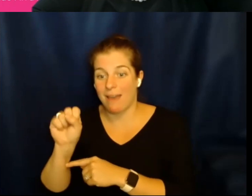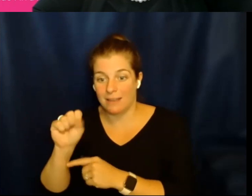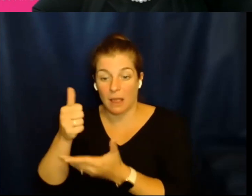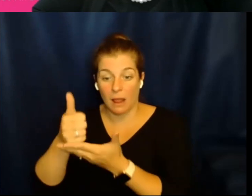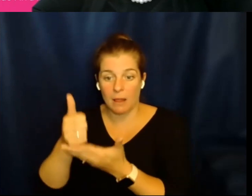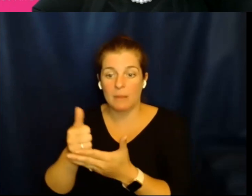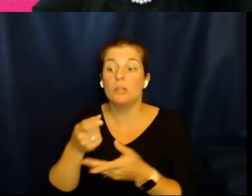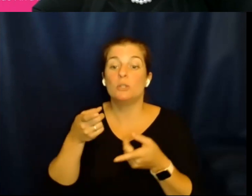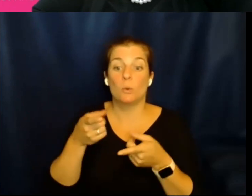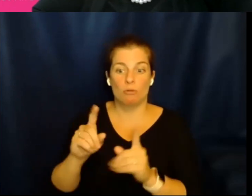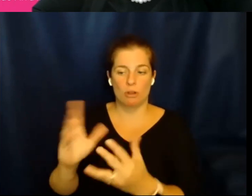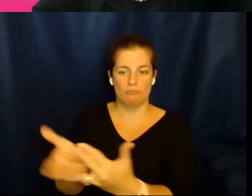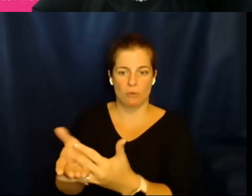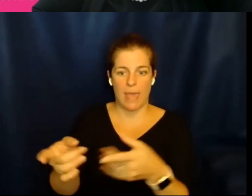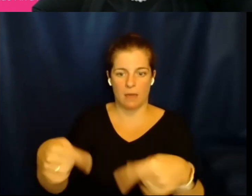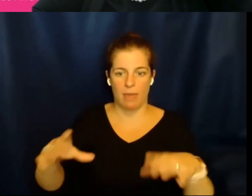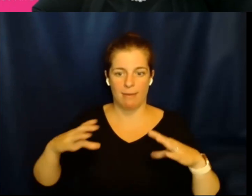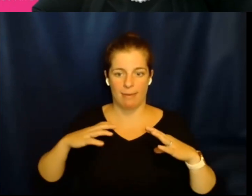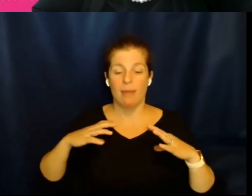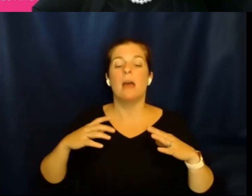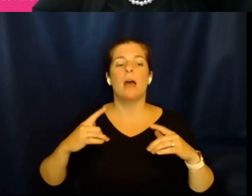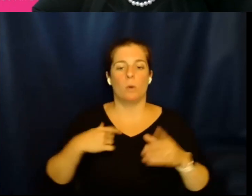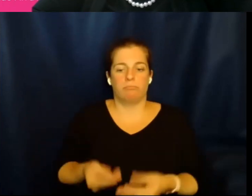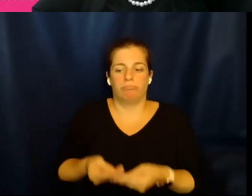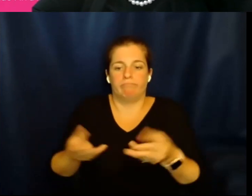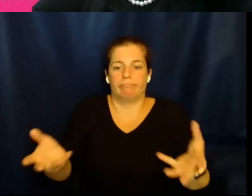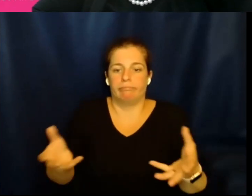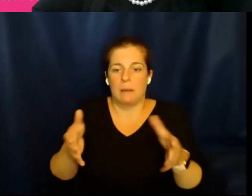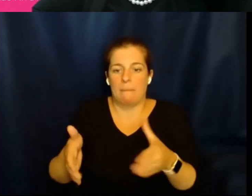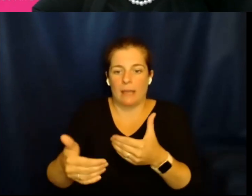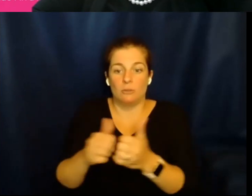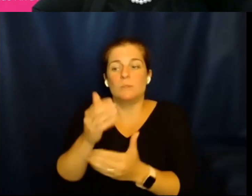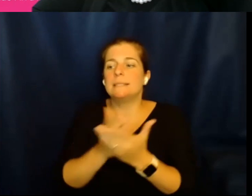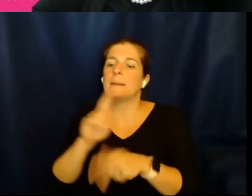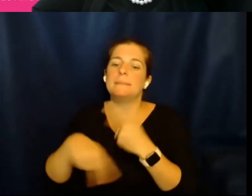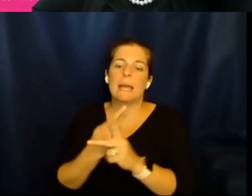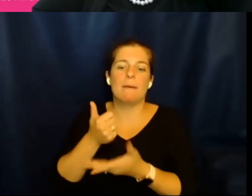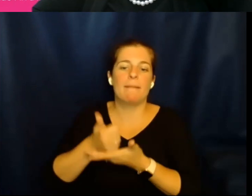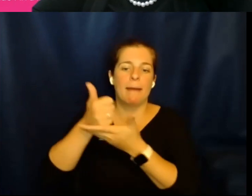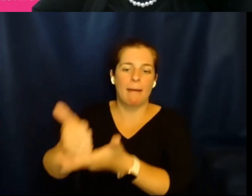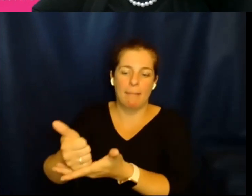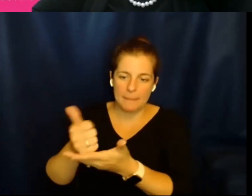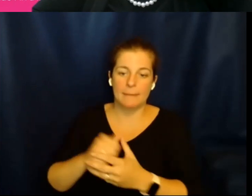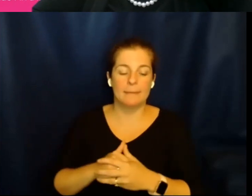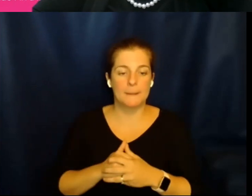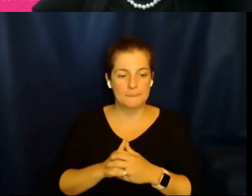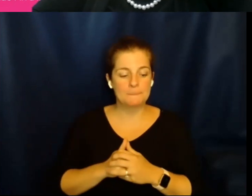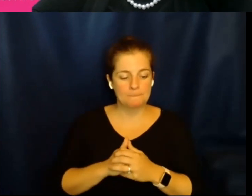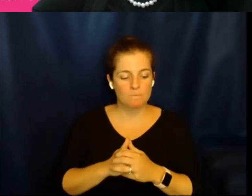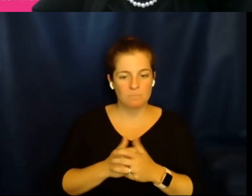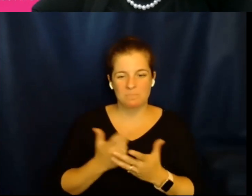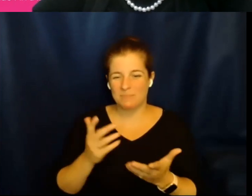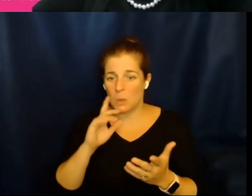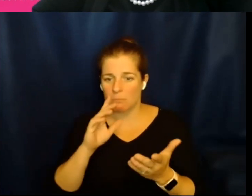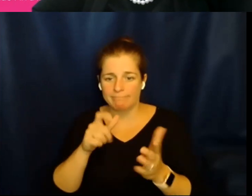distribute these packages with some kind of help for them, this material, these leaflets as